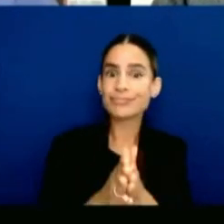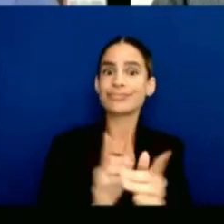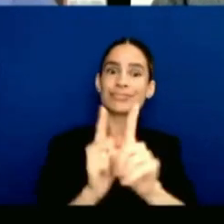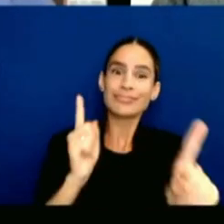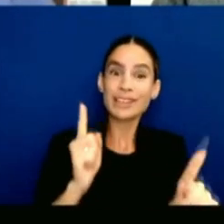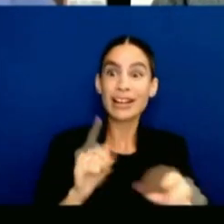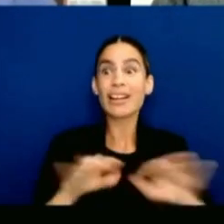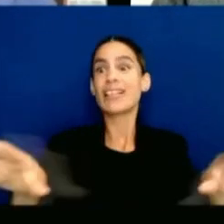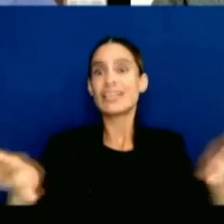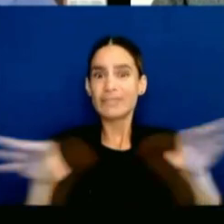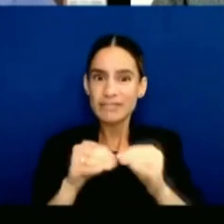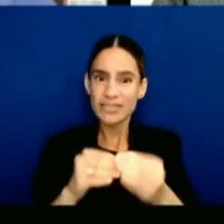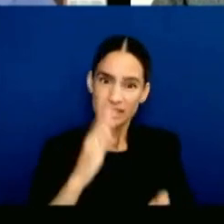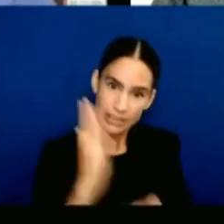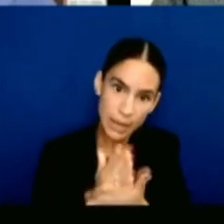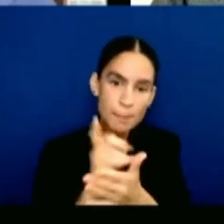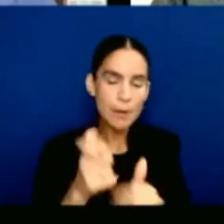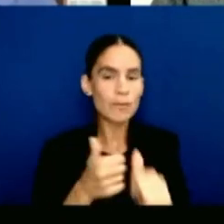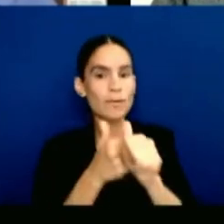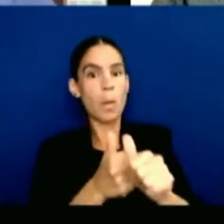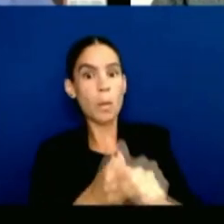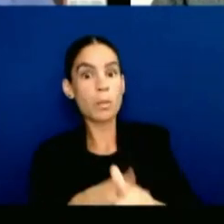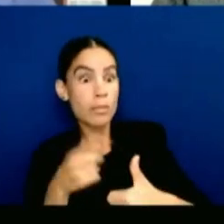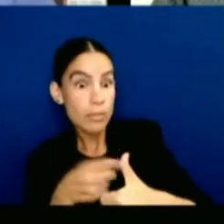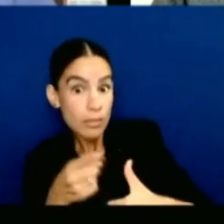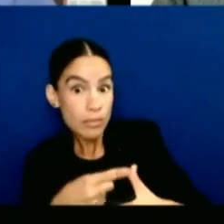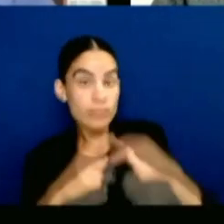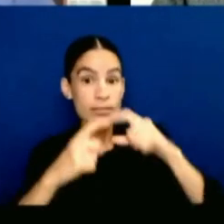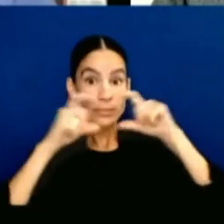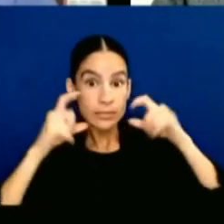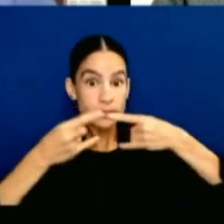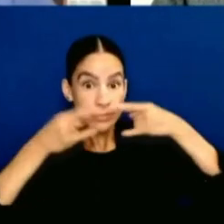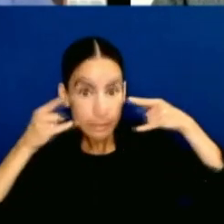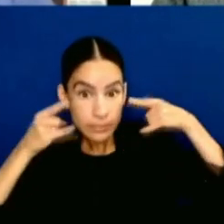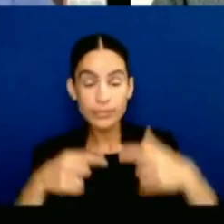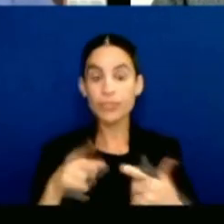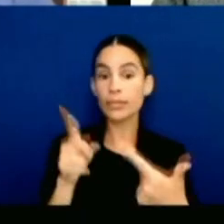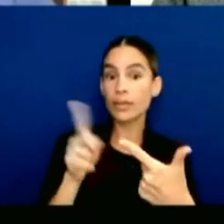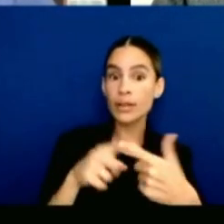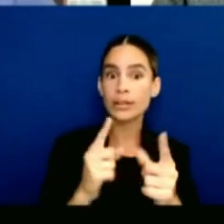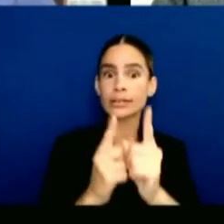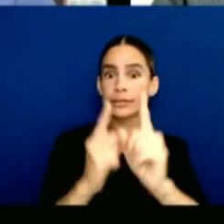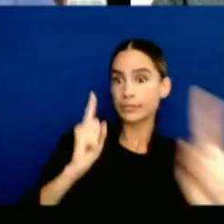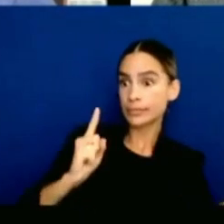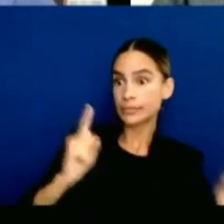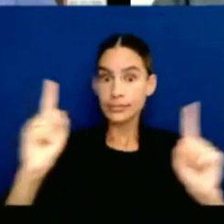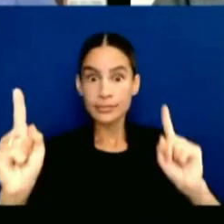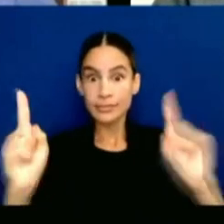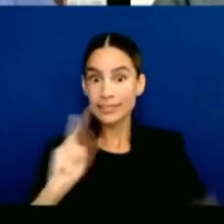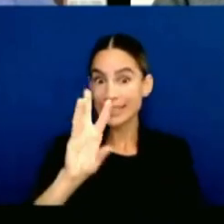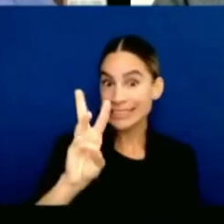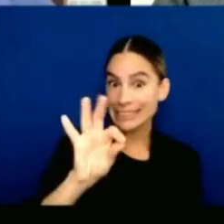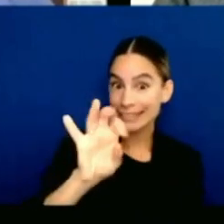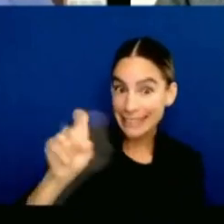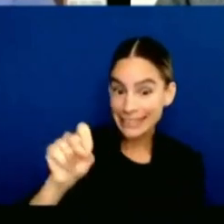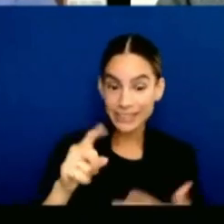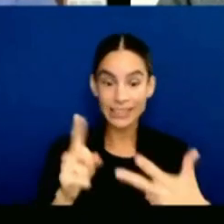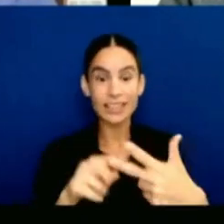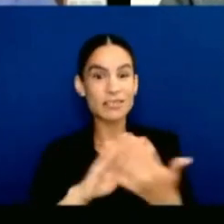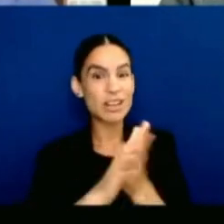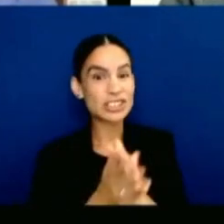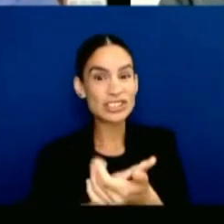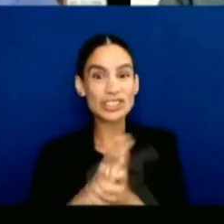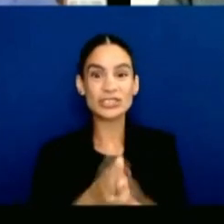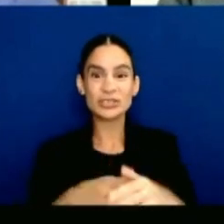mask, that 6 foot distance apart, frequent hand washing, trying not to get into any indoor circumstances where